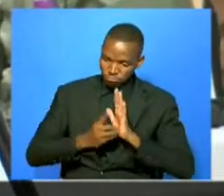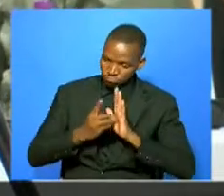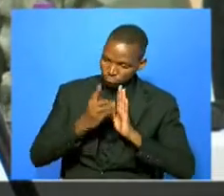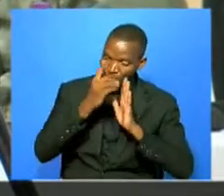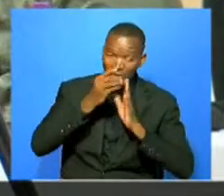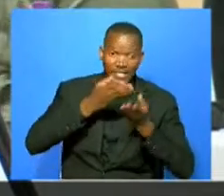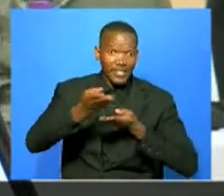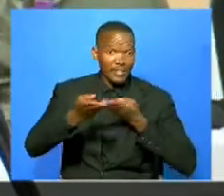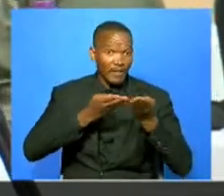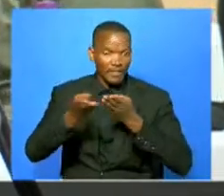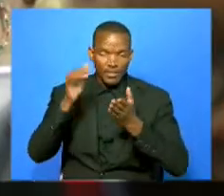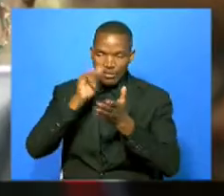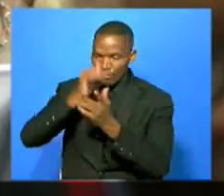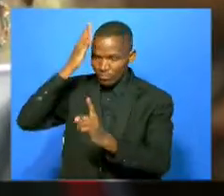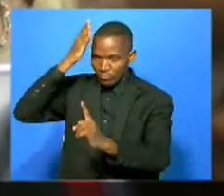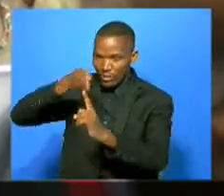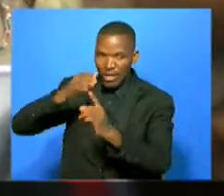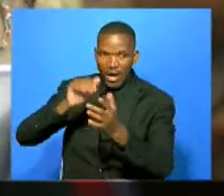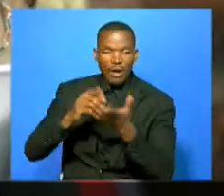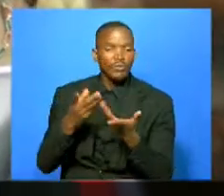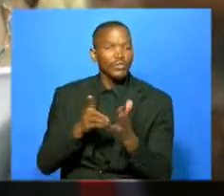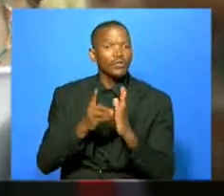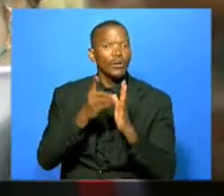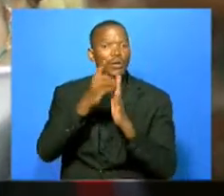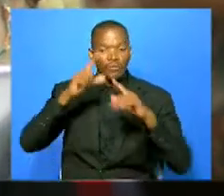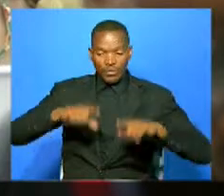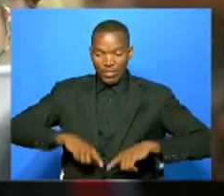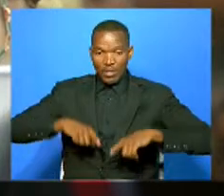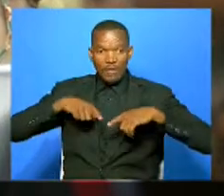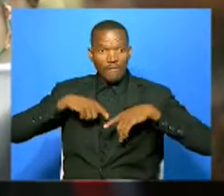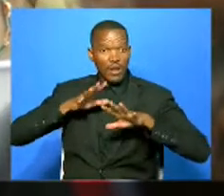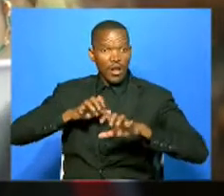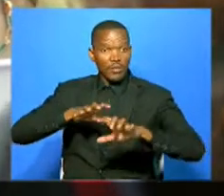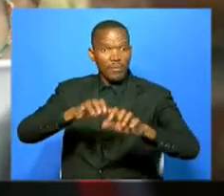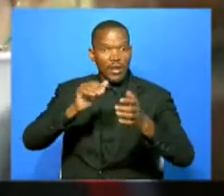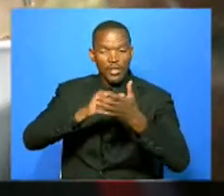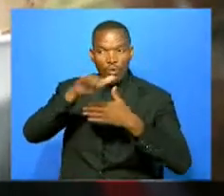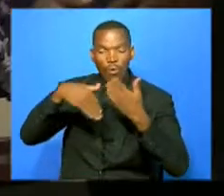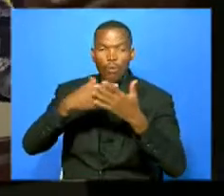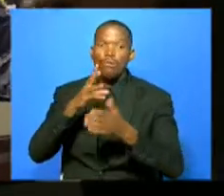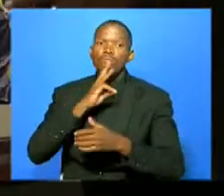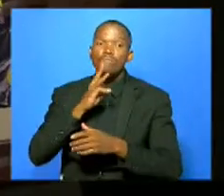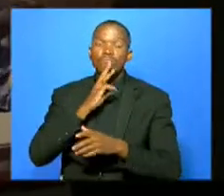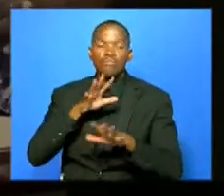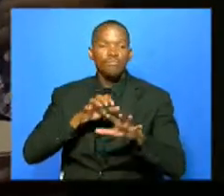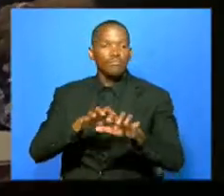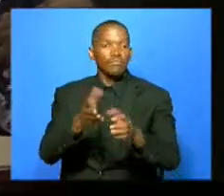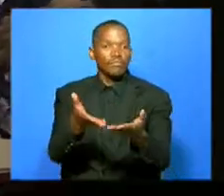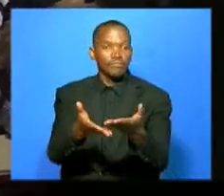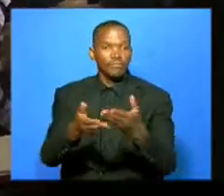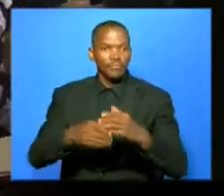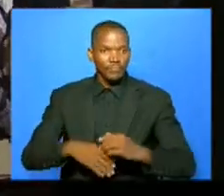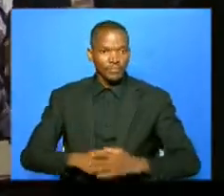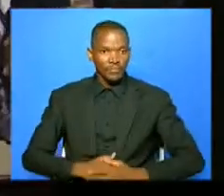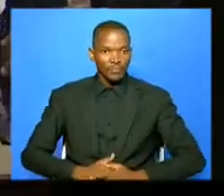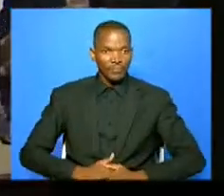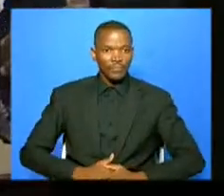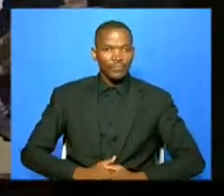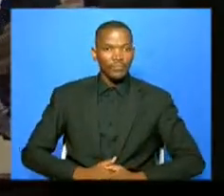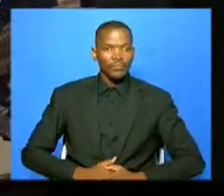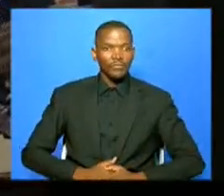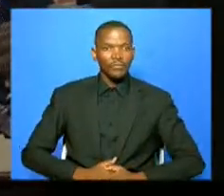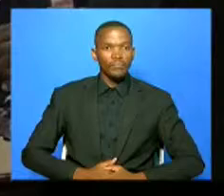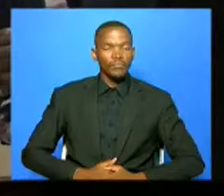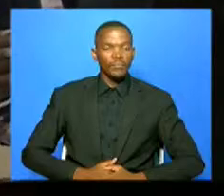jwa ditirelo tse di itebagantseng le go tlhabolola botsogo jwa diphologolo le ditshedi tsa metsi. Go rata Moranyane,